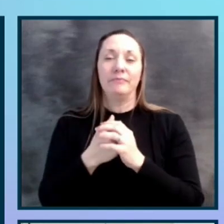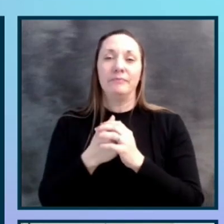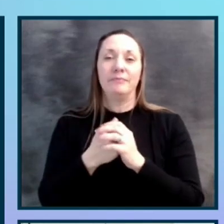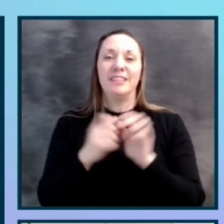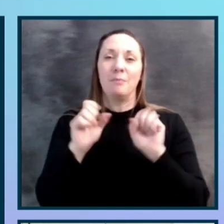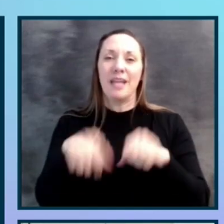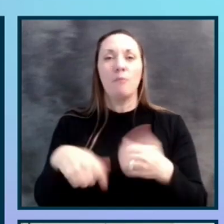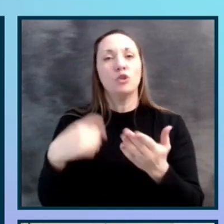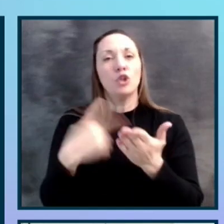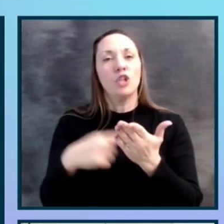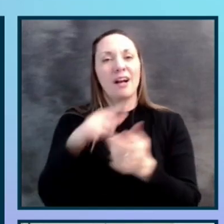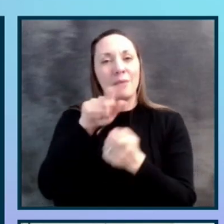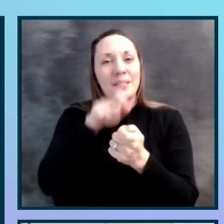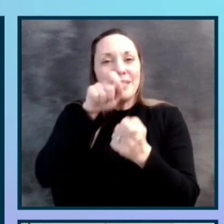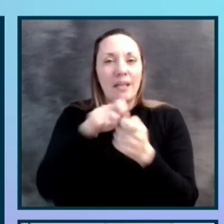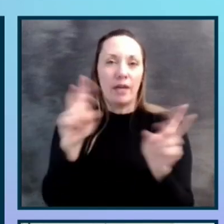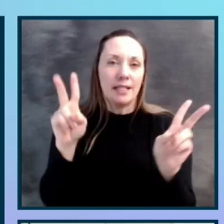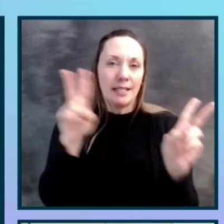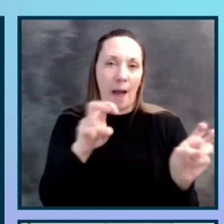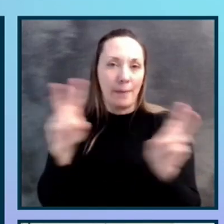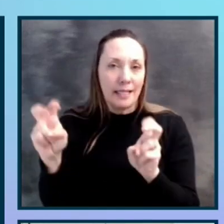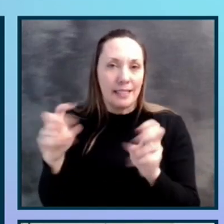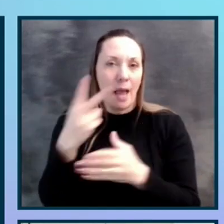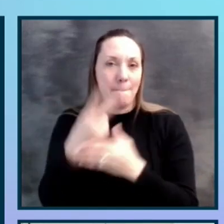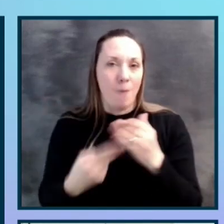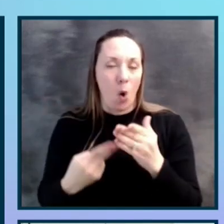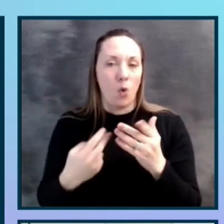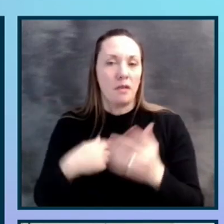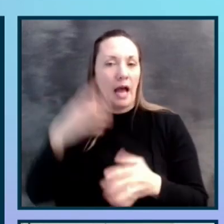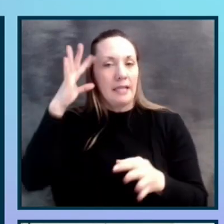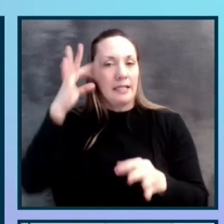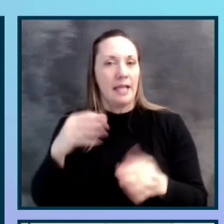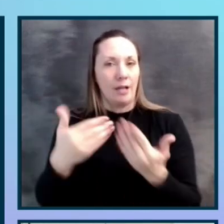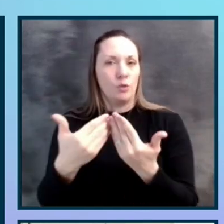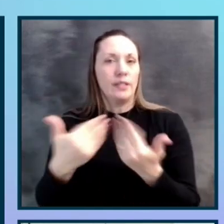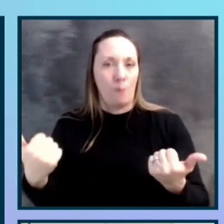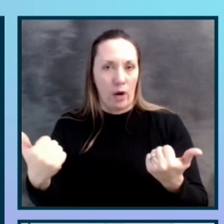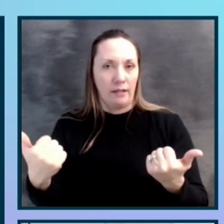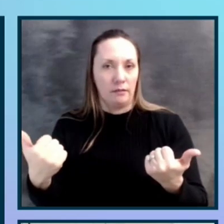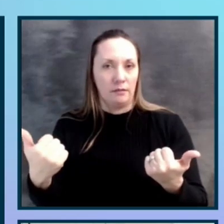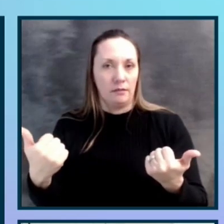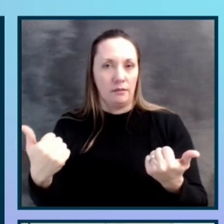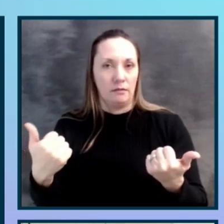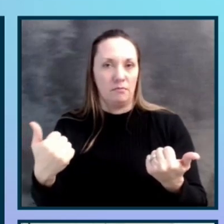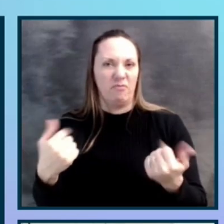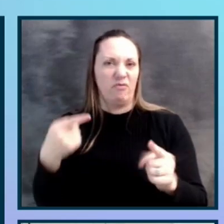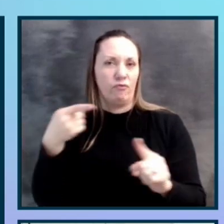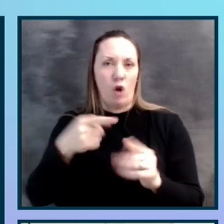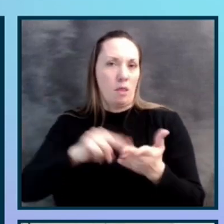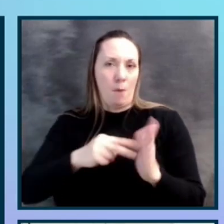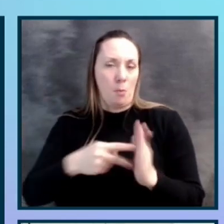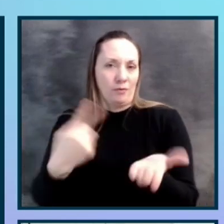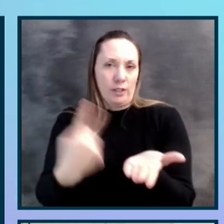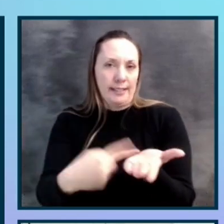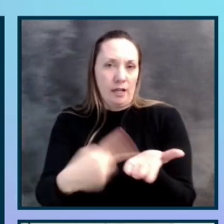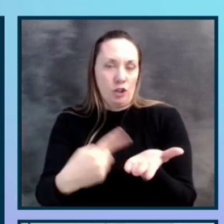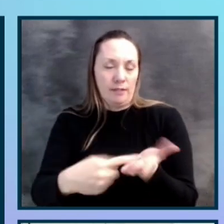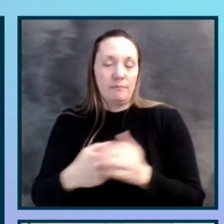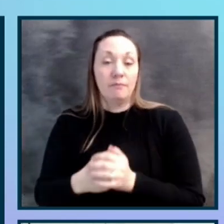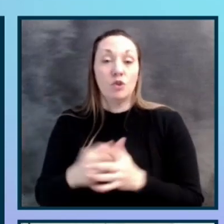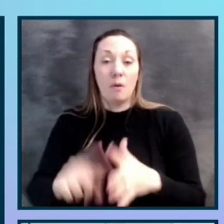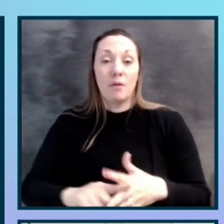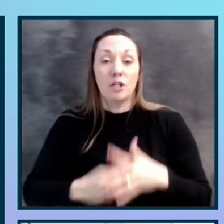about specific topics in both, I've decided to kind of separate them just for discussion purposes. So I'm going to start